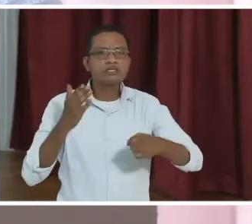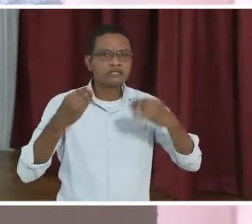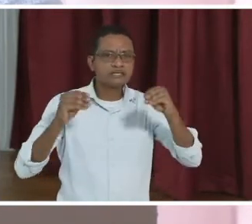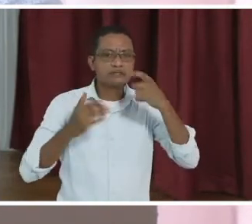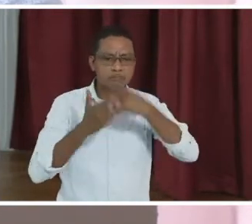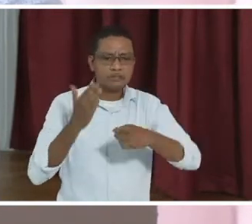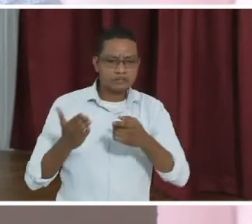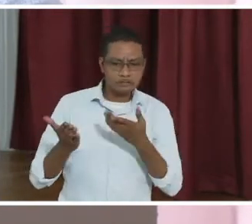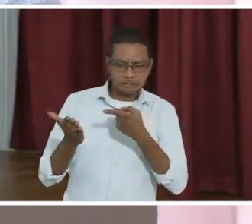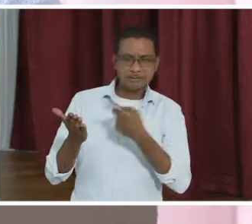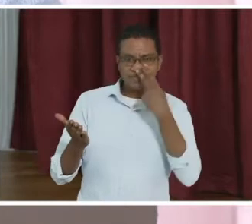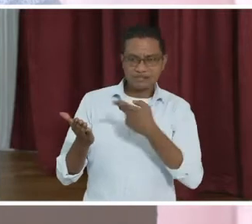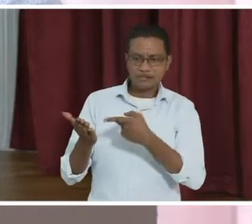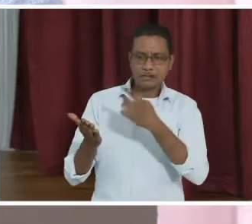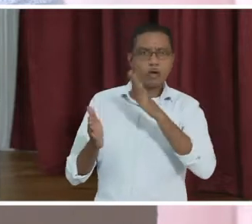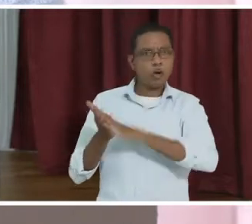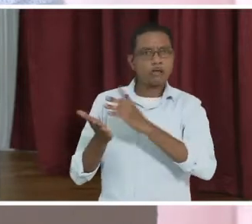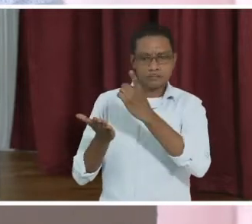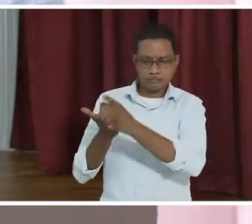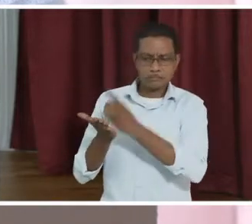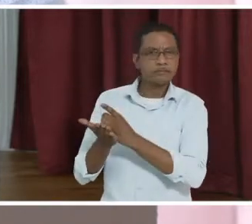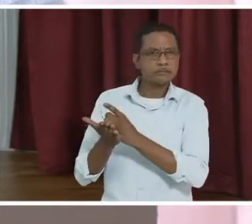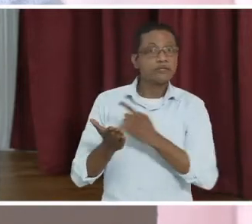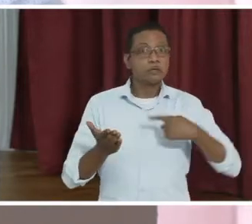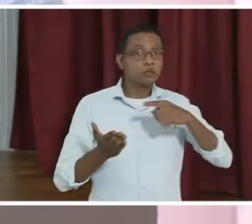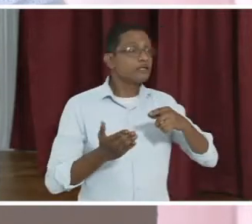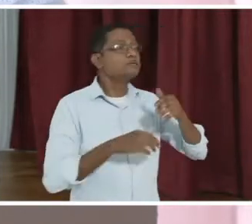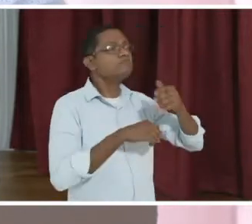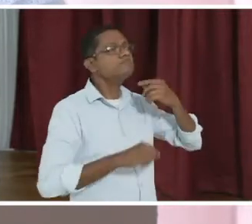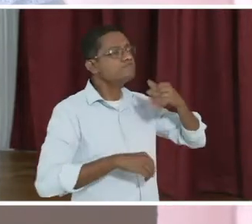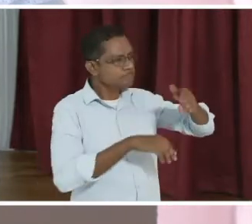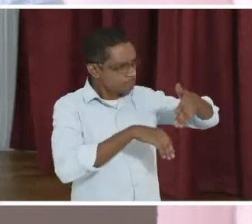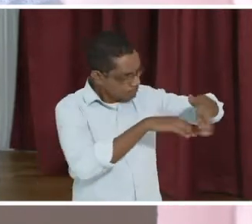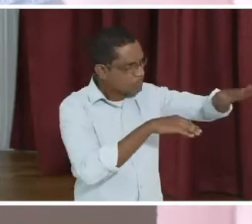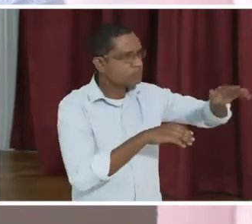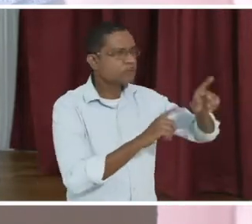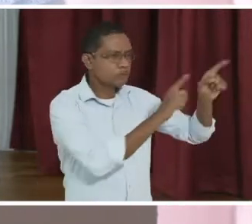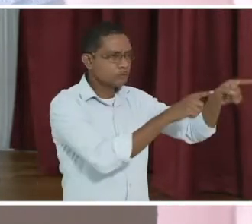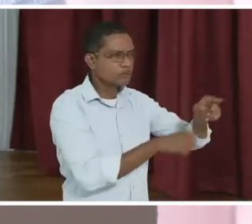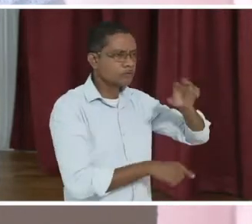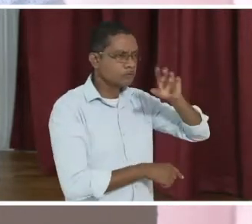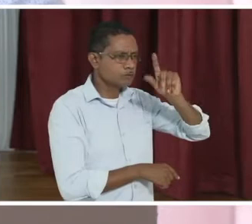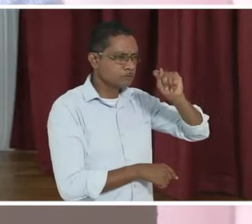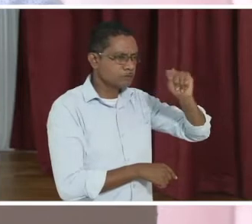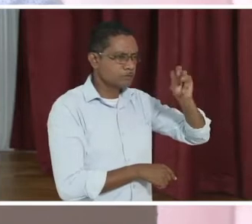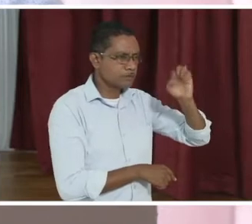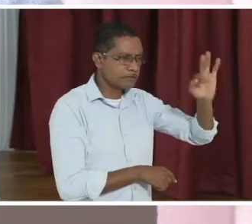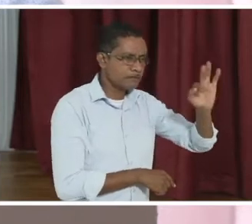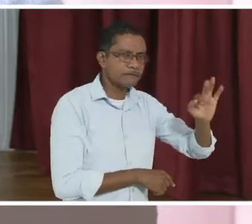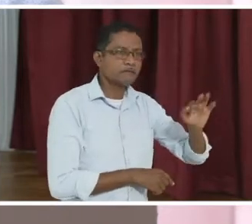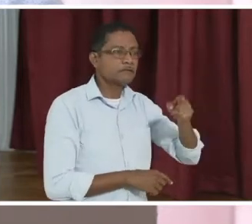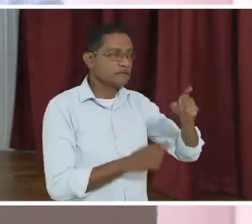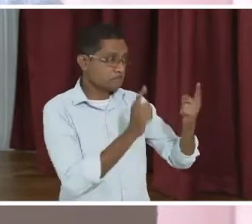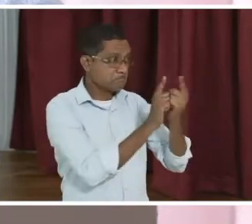clear on the document. So when we send them to Ttmf, whether it be Ms. Ross or her counterparts, they are